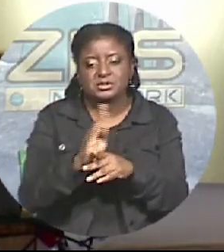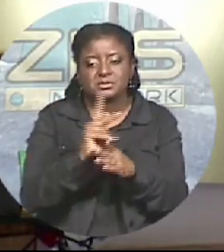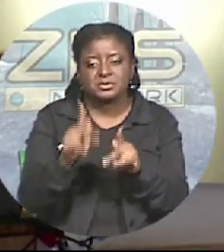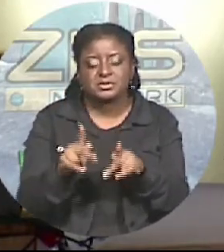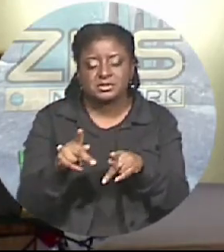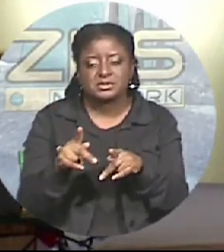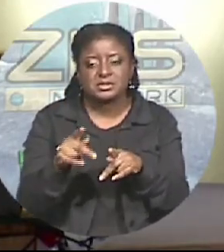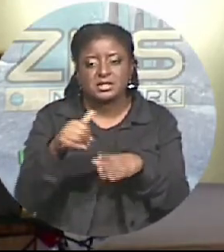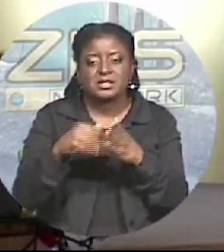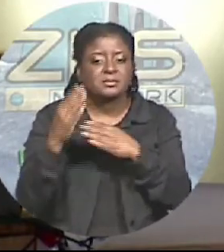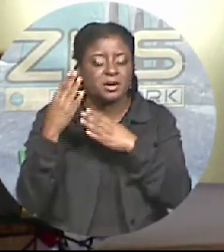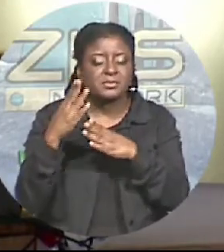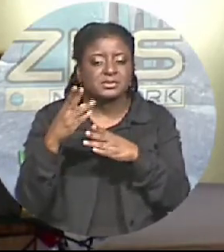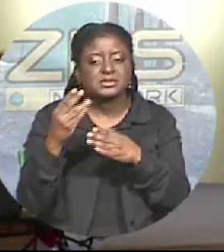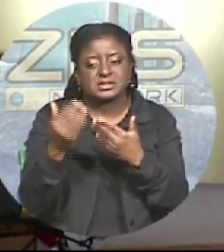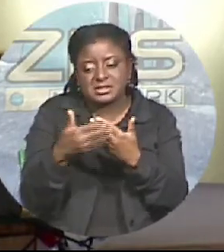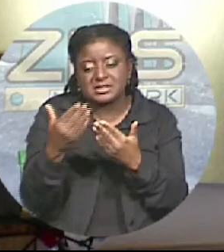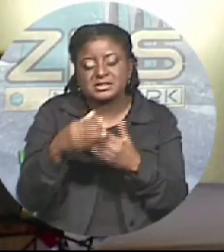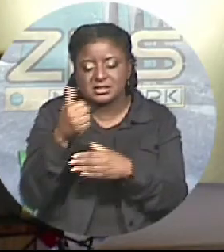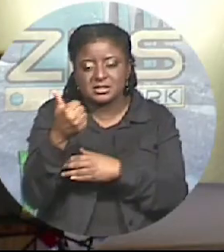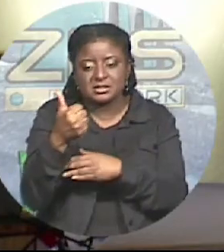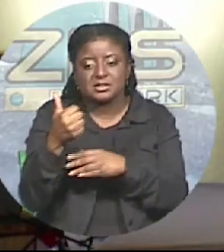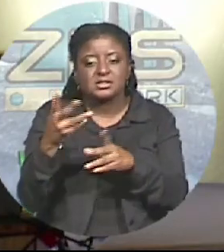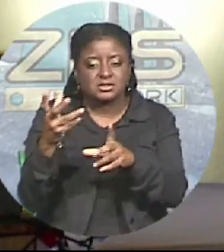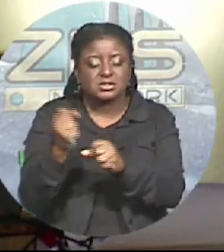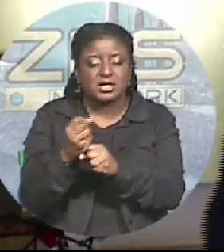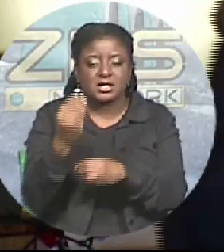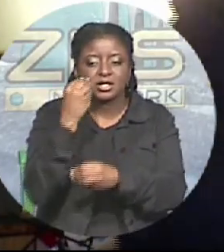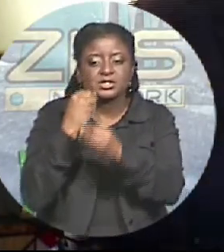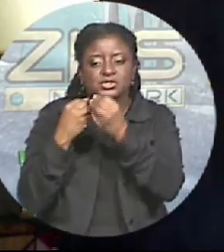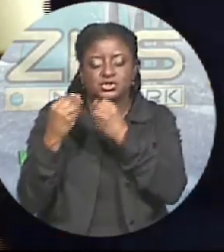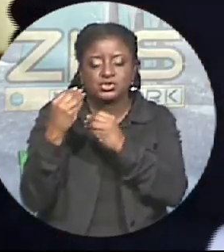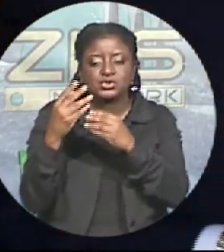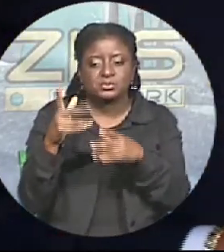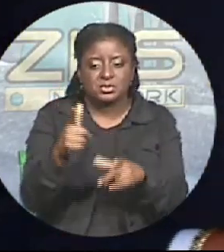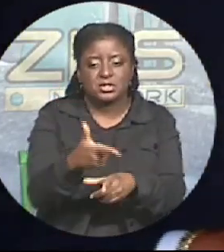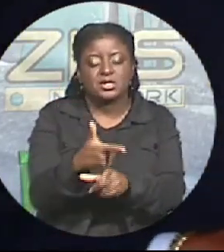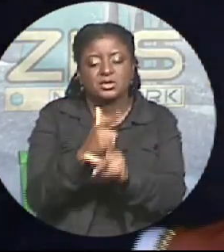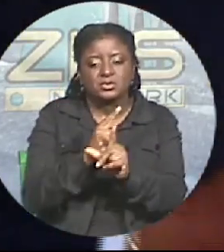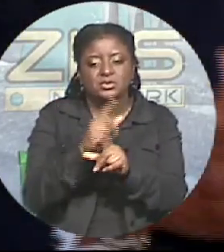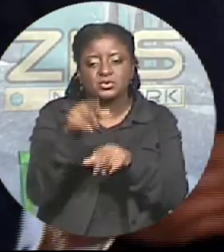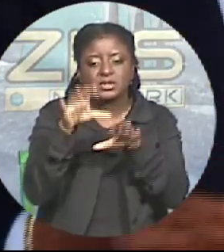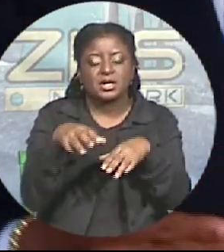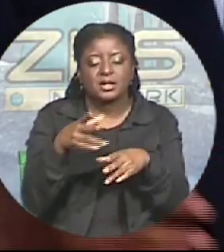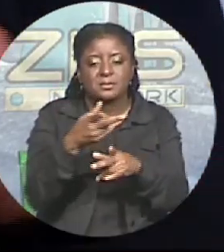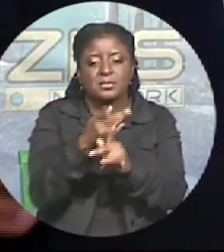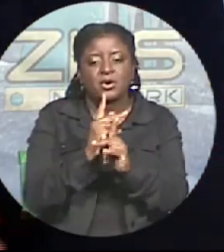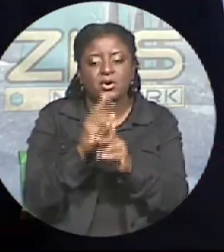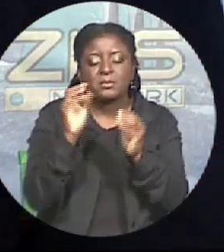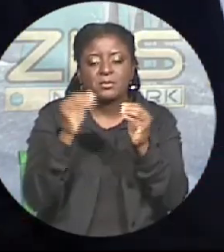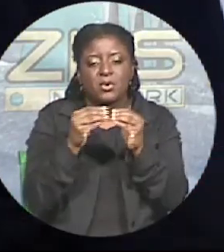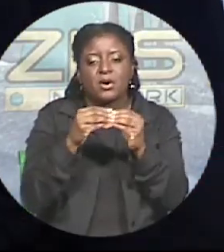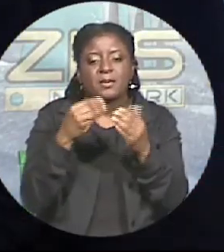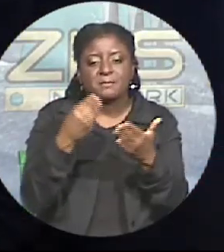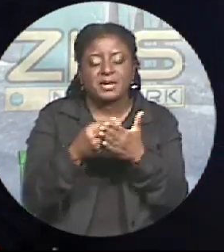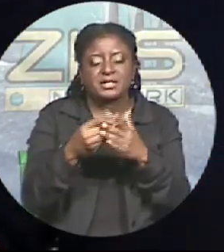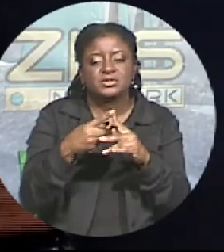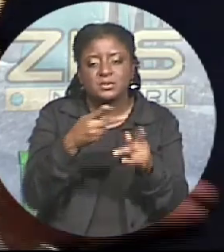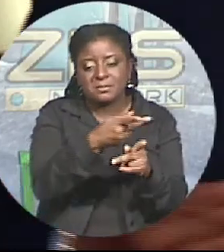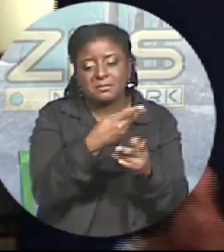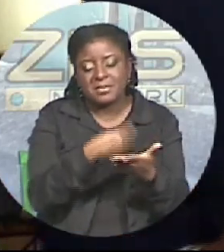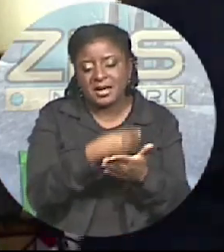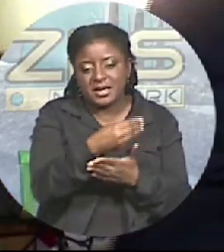get a consumer loan, and you can borrow more money to buy a car or buy a house